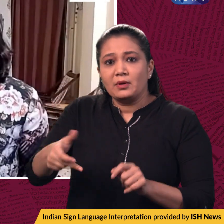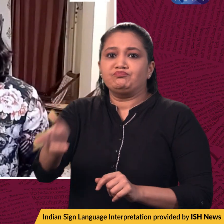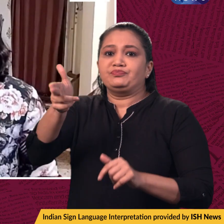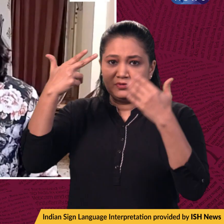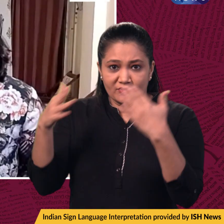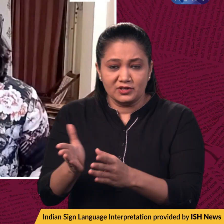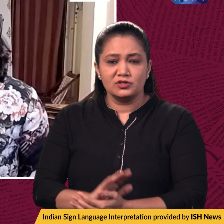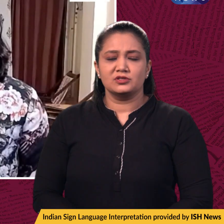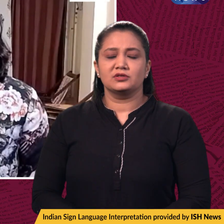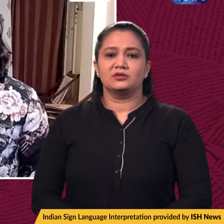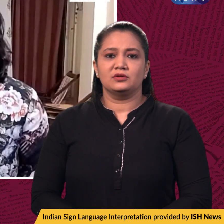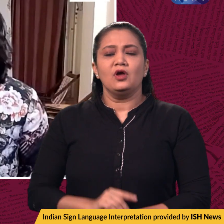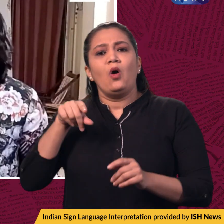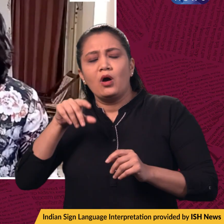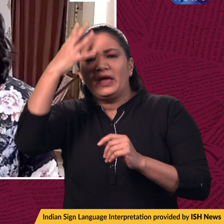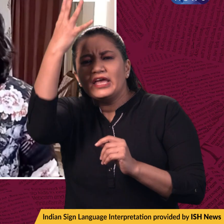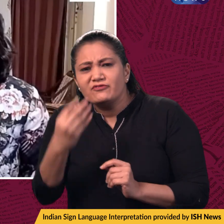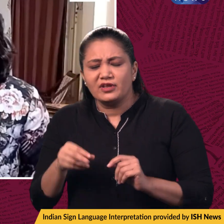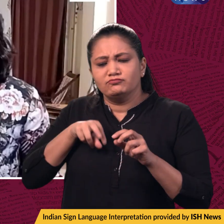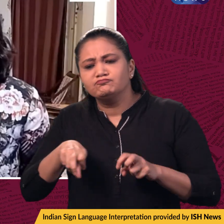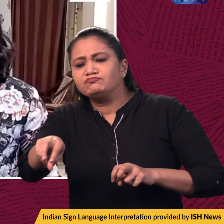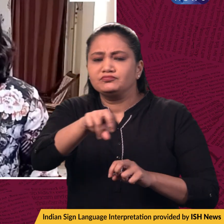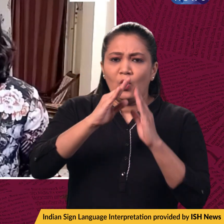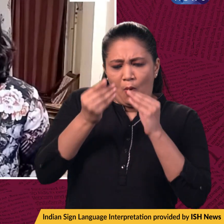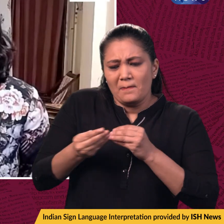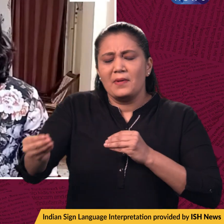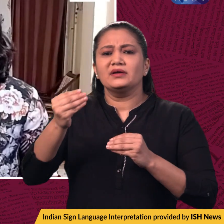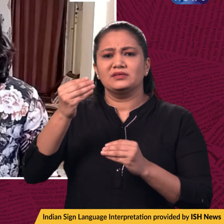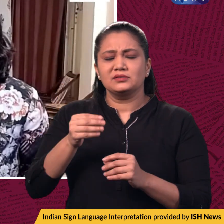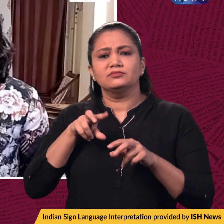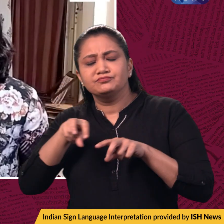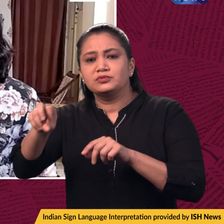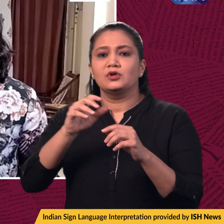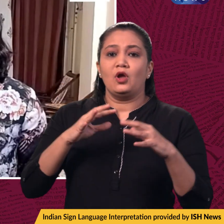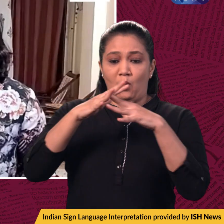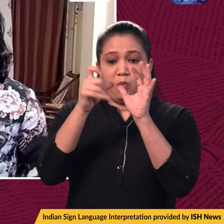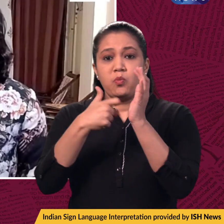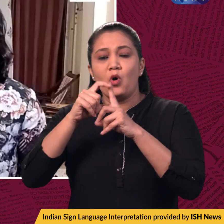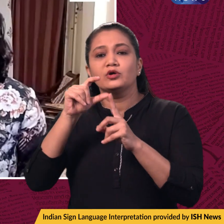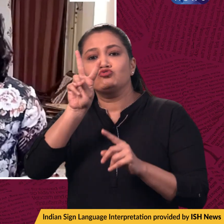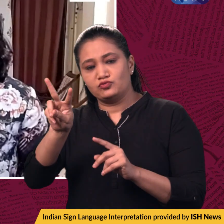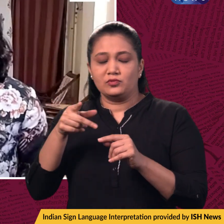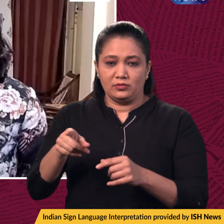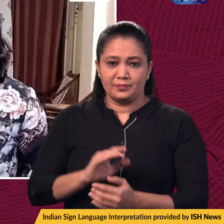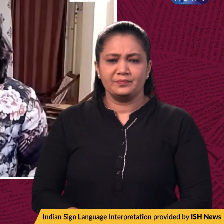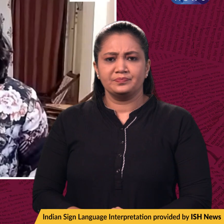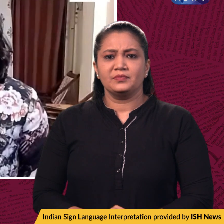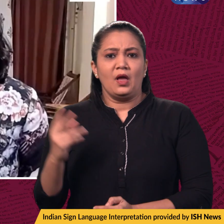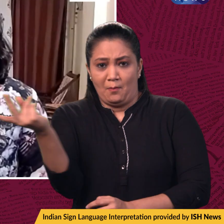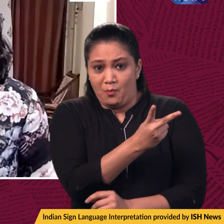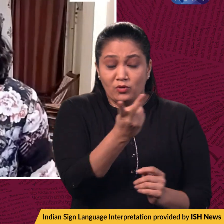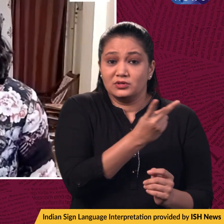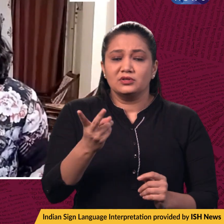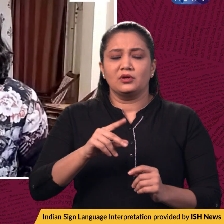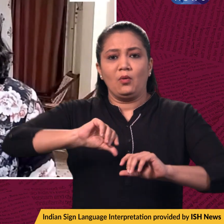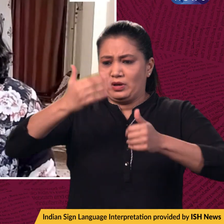motorcycle-borne youths while he went for a walk near his residence in his ward number 2 in the evening. Now, both of